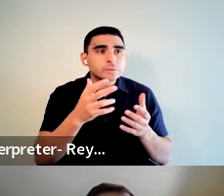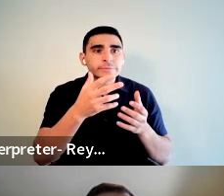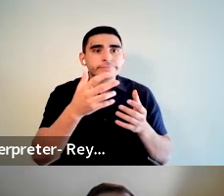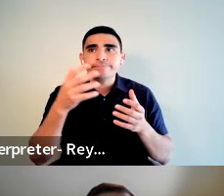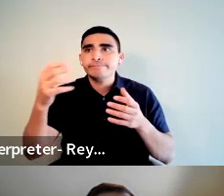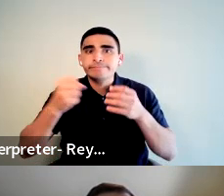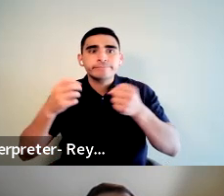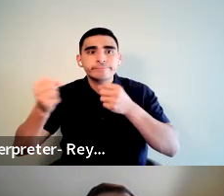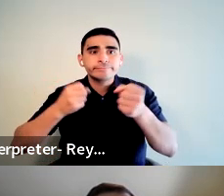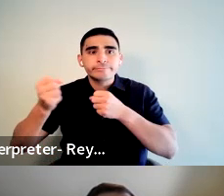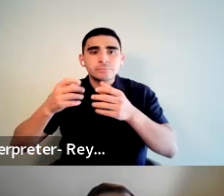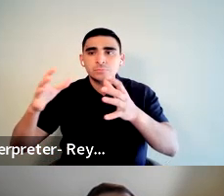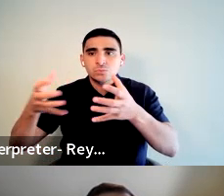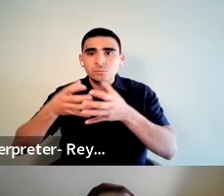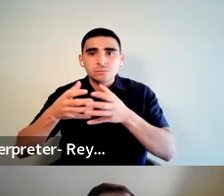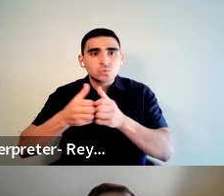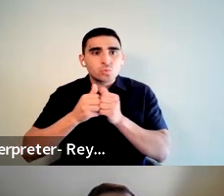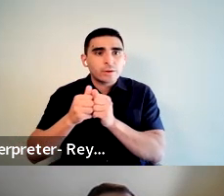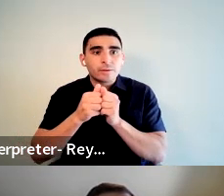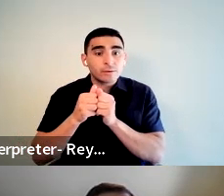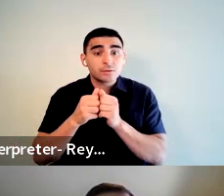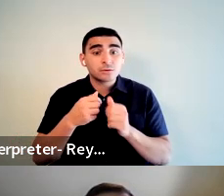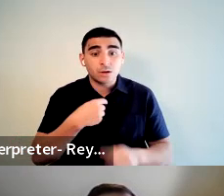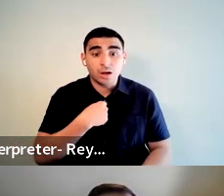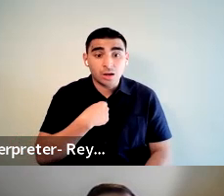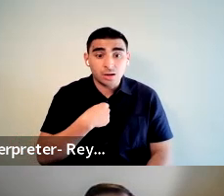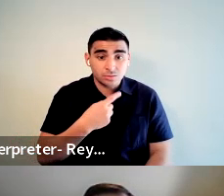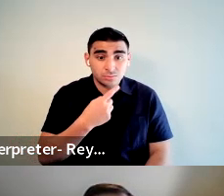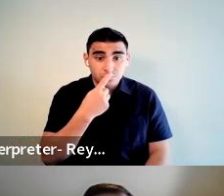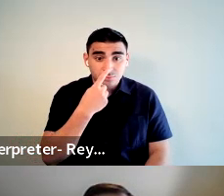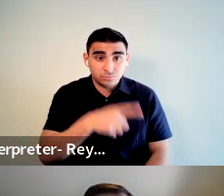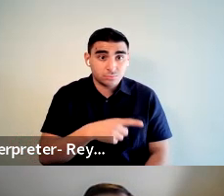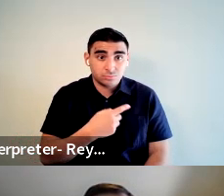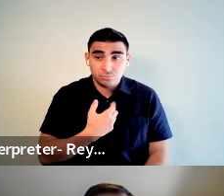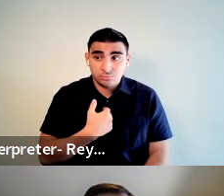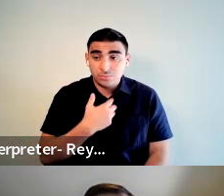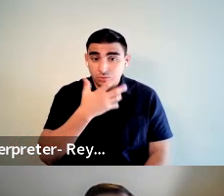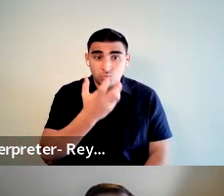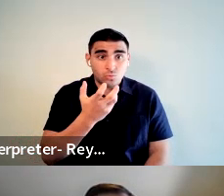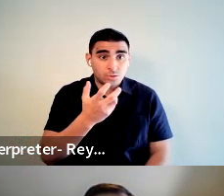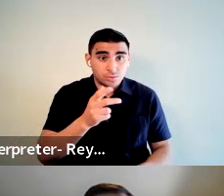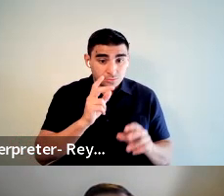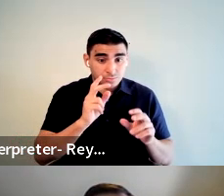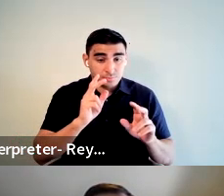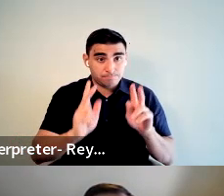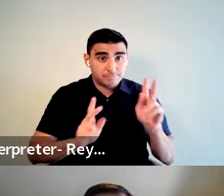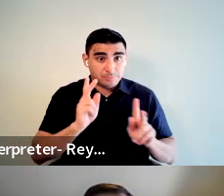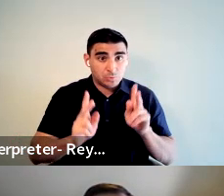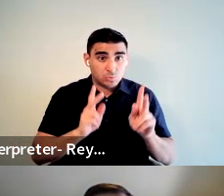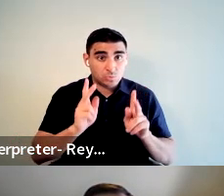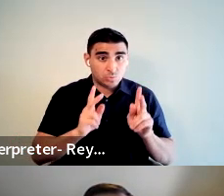And I think there's a way, it's like, I would love if we can just keep people in our community. We have so